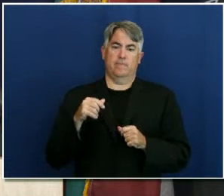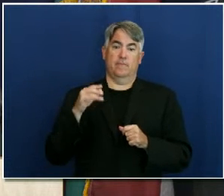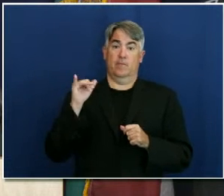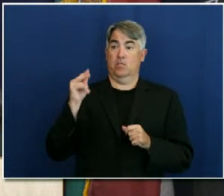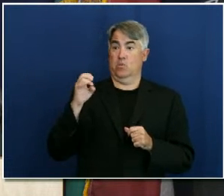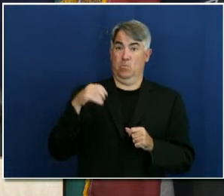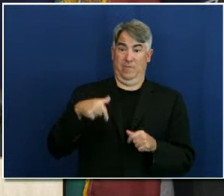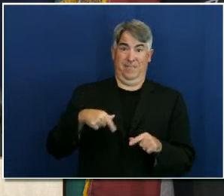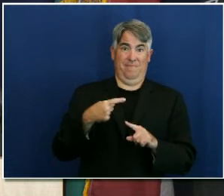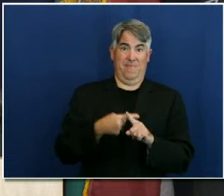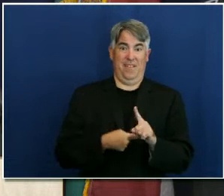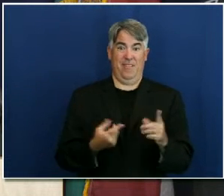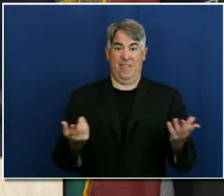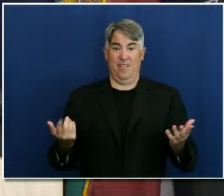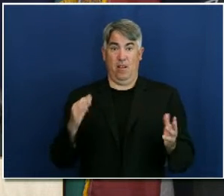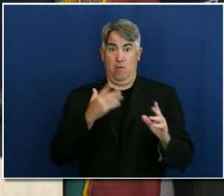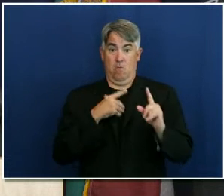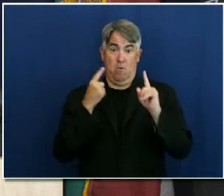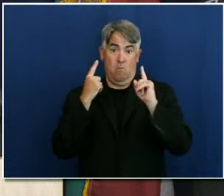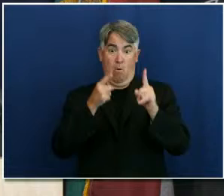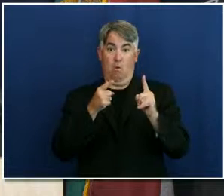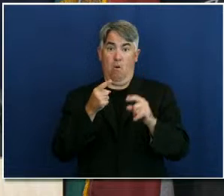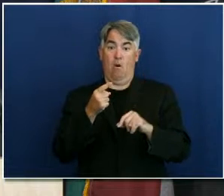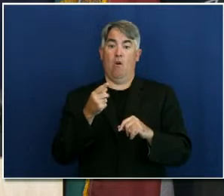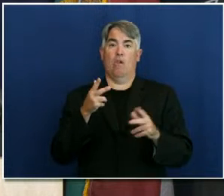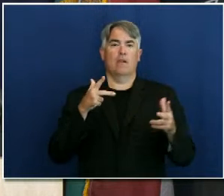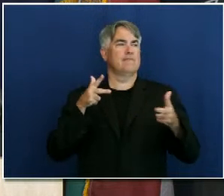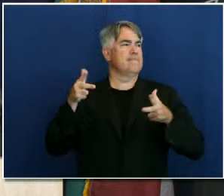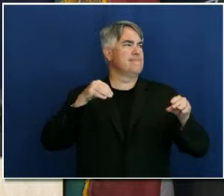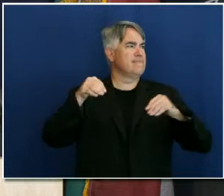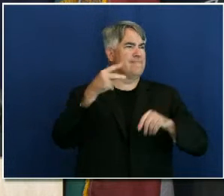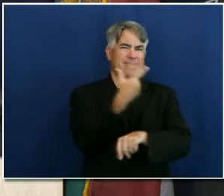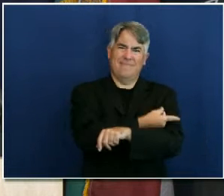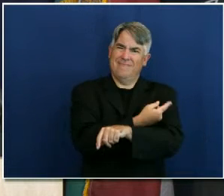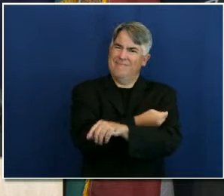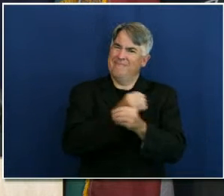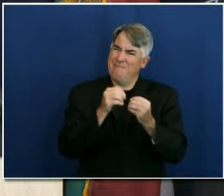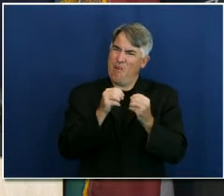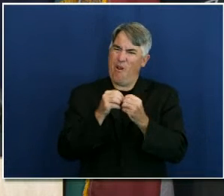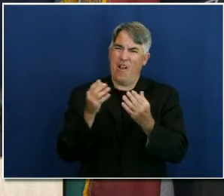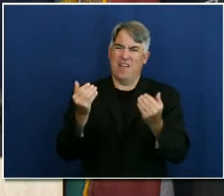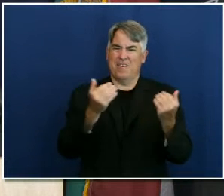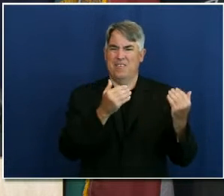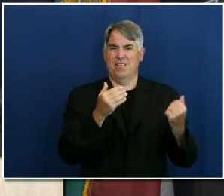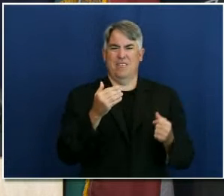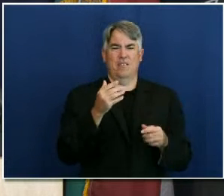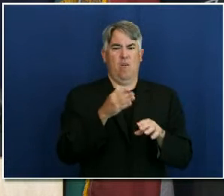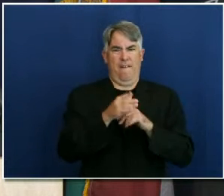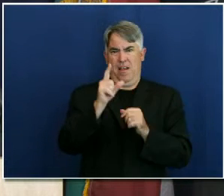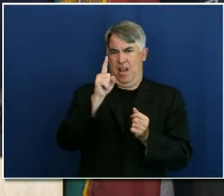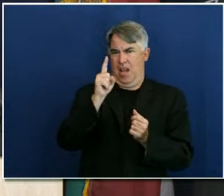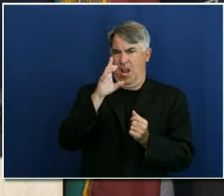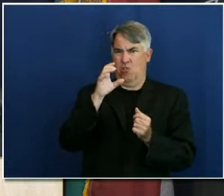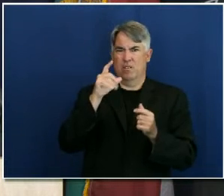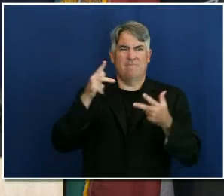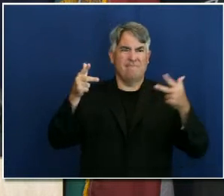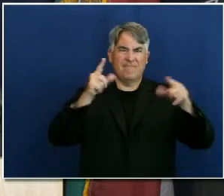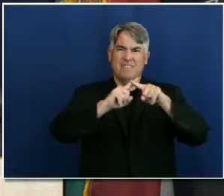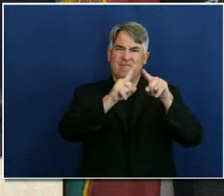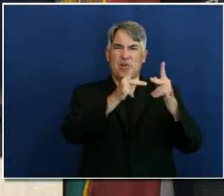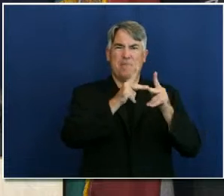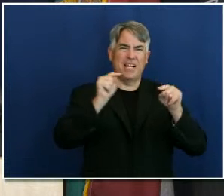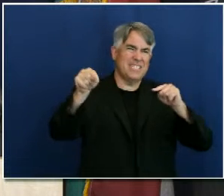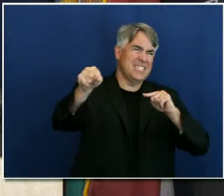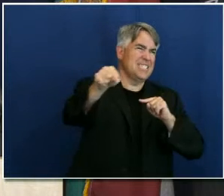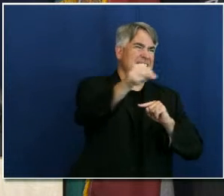100 mobile vaccine events that are planned throughout San Diego County for June. We will continue to add those. We are